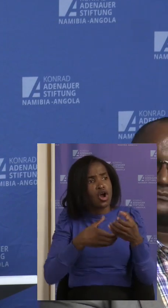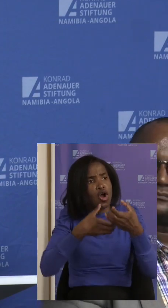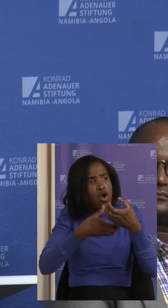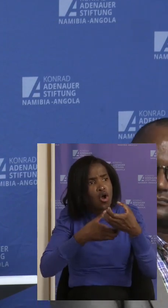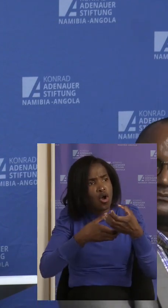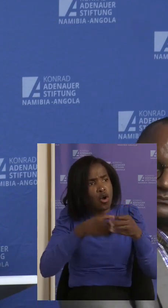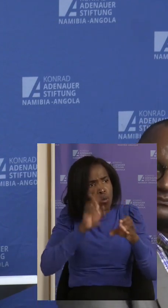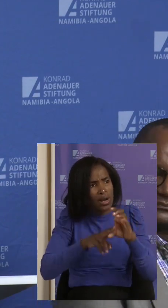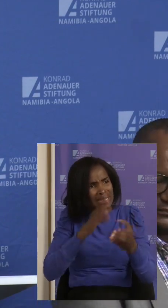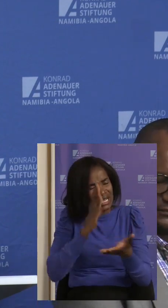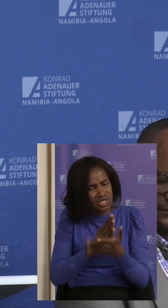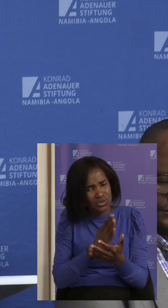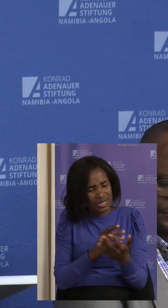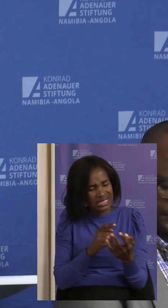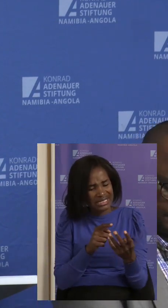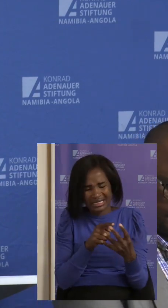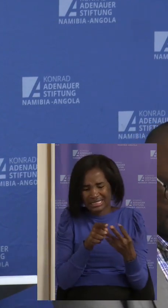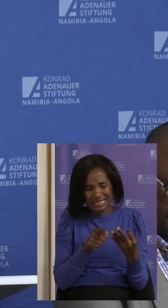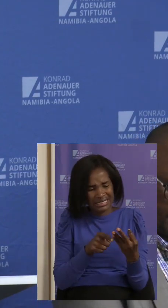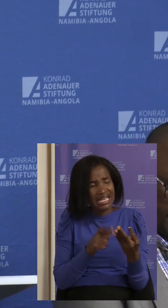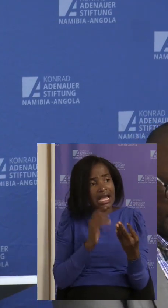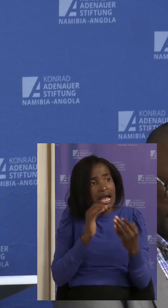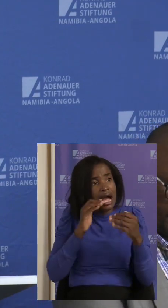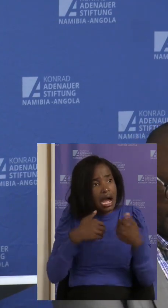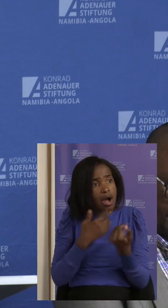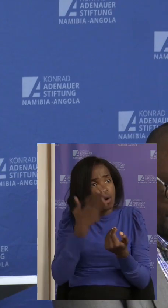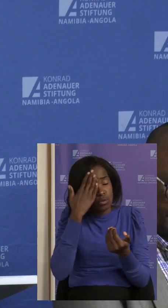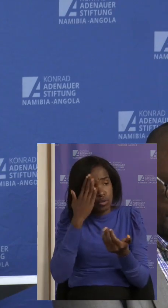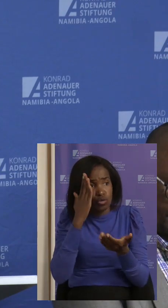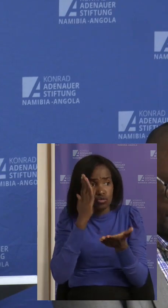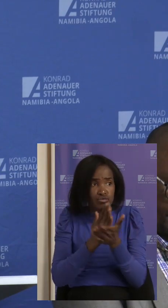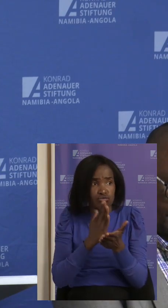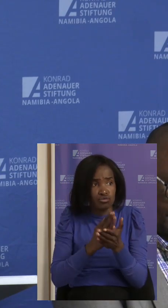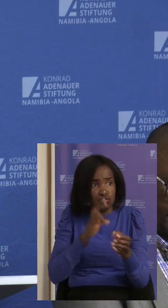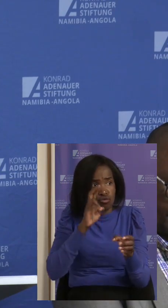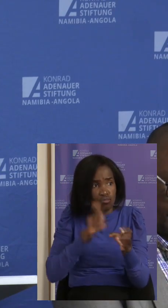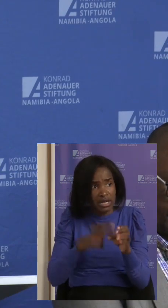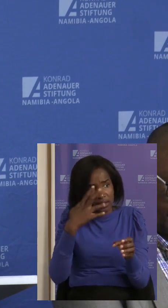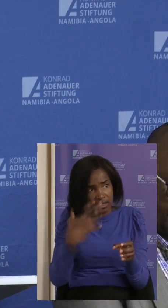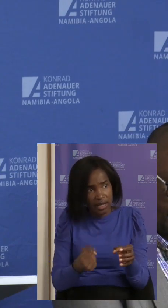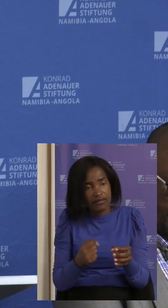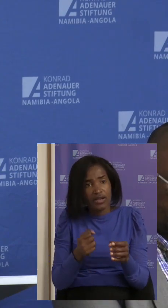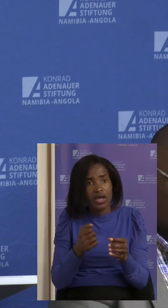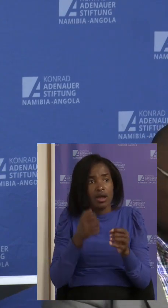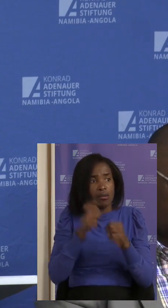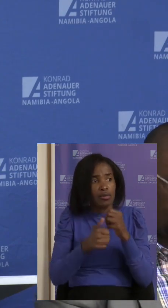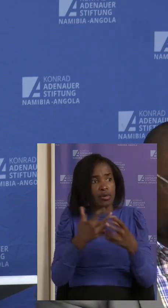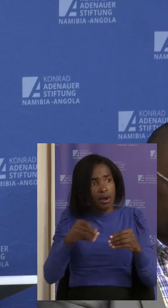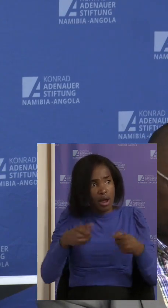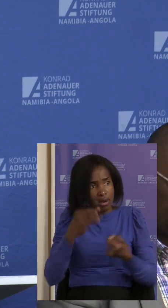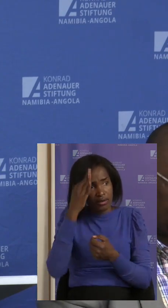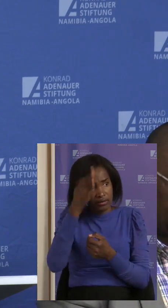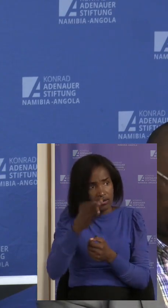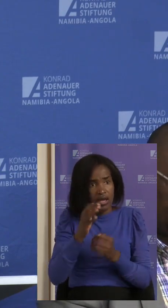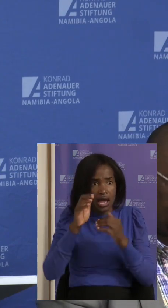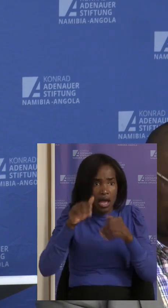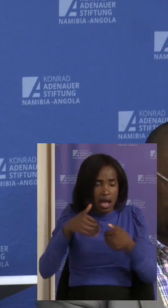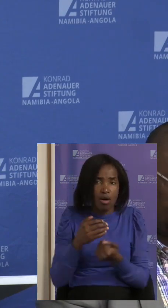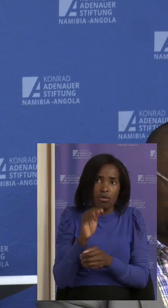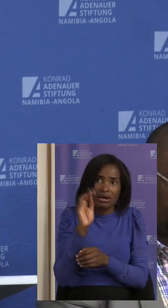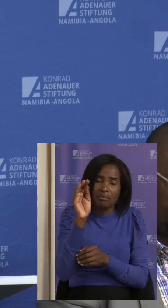thereof, how are we going to be assured, and what is the actual way forward, and how are we going to be holding the